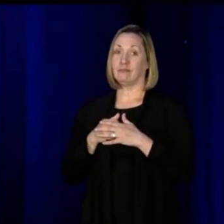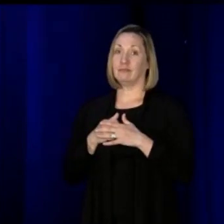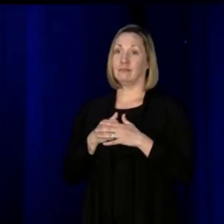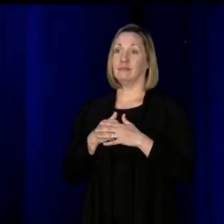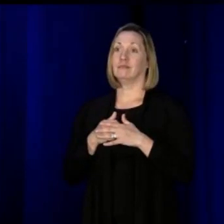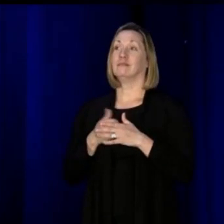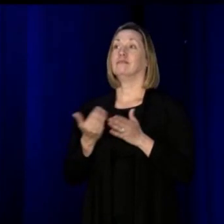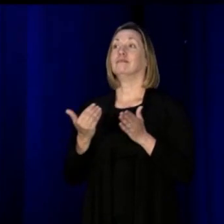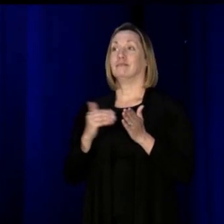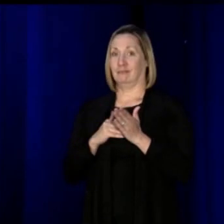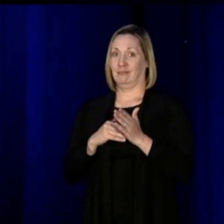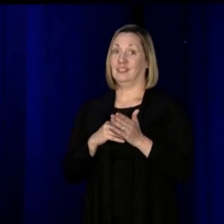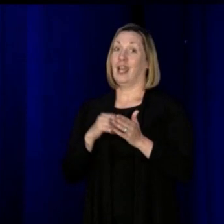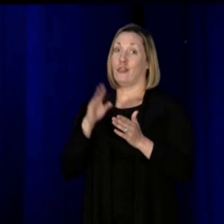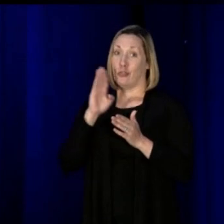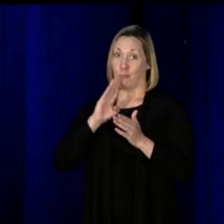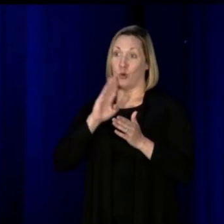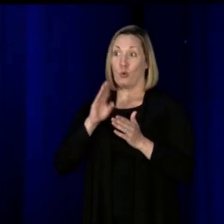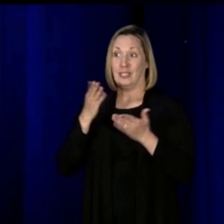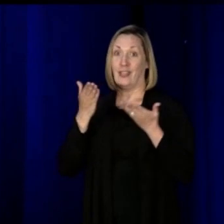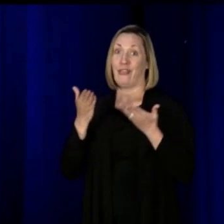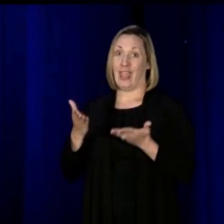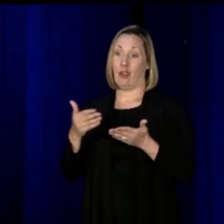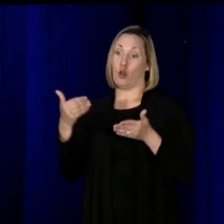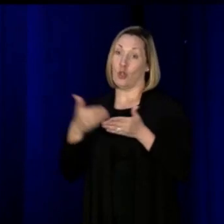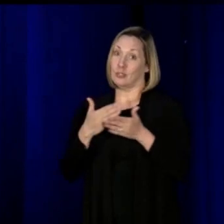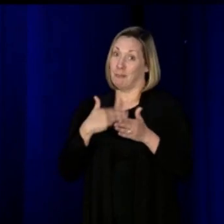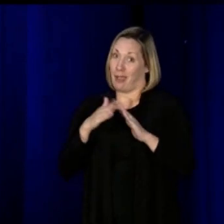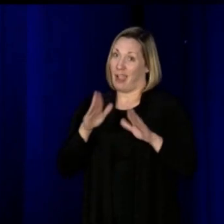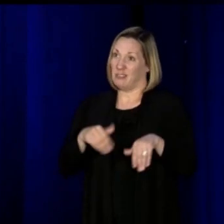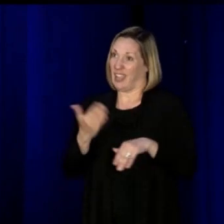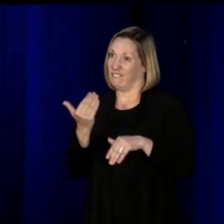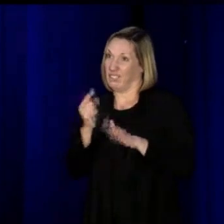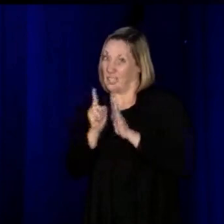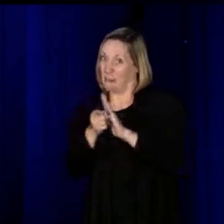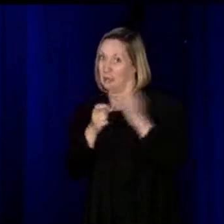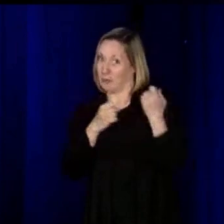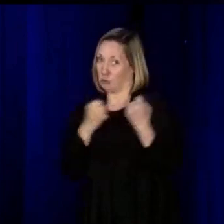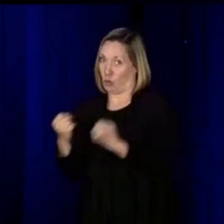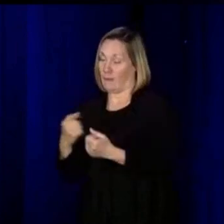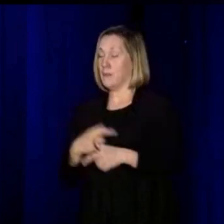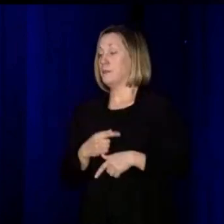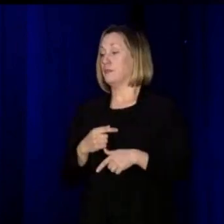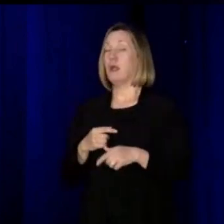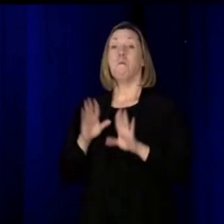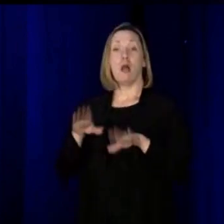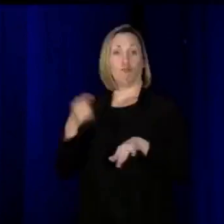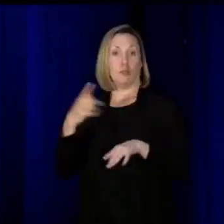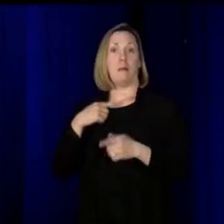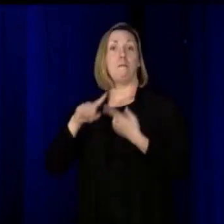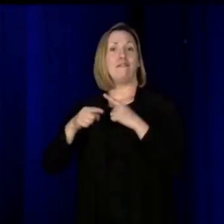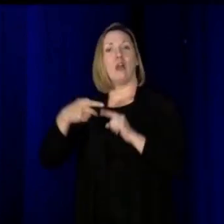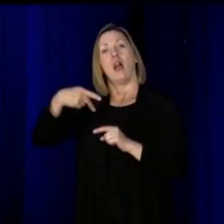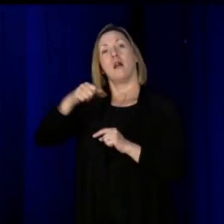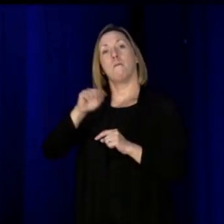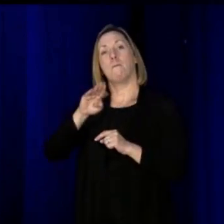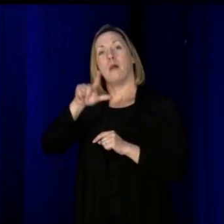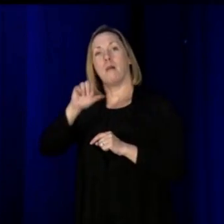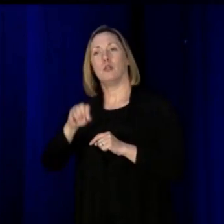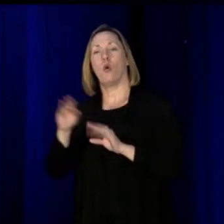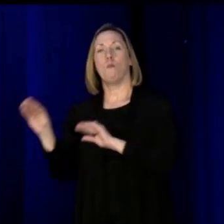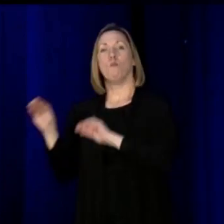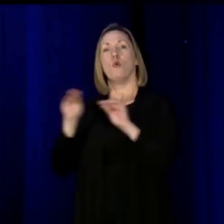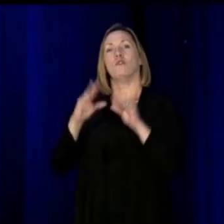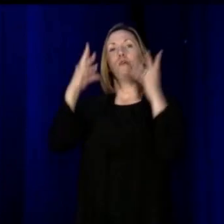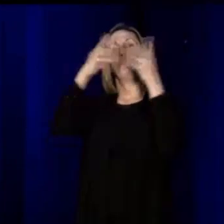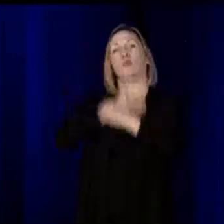Aires, Argentina, and the brewery is there, very close to my house, by the way, like 15 minutes by car. I have a friend, Pablo. He moved to the beautiful city